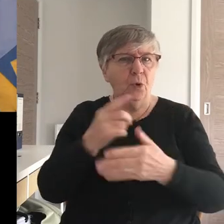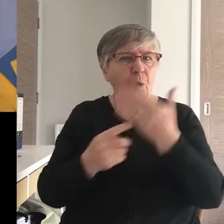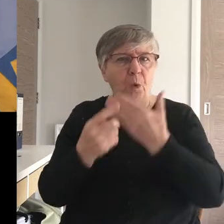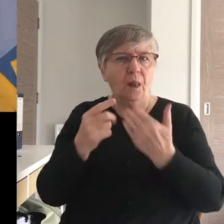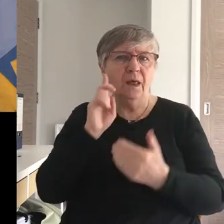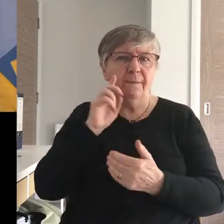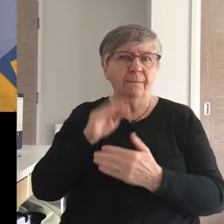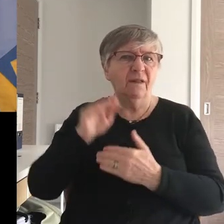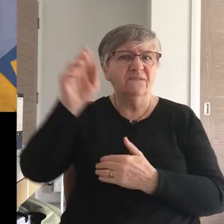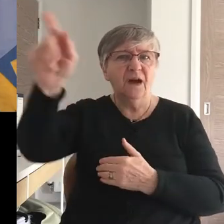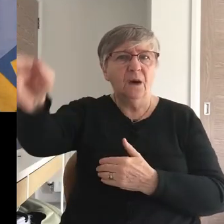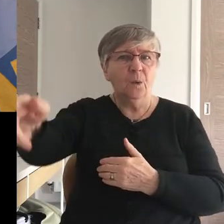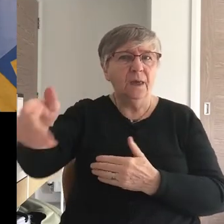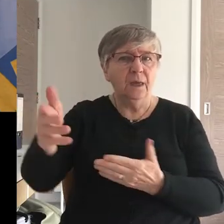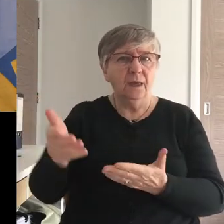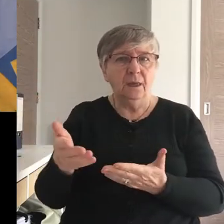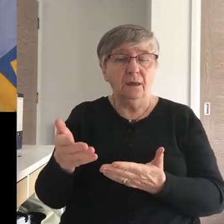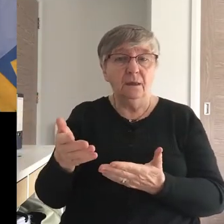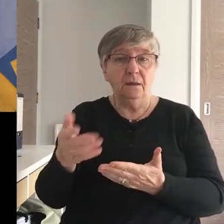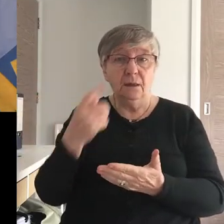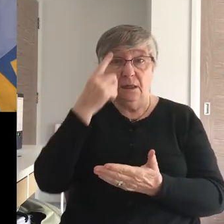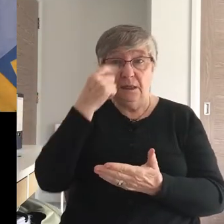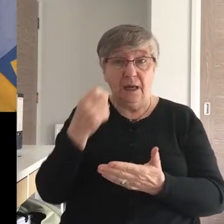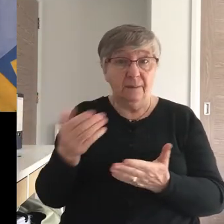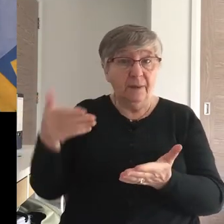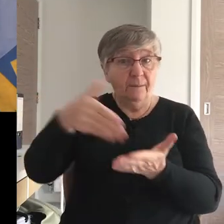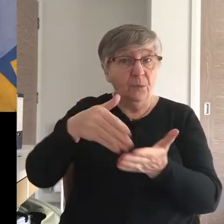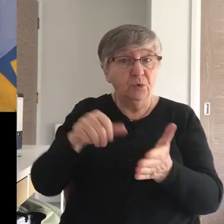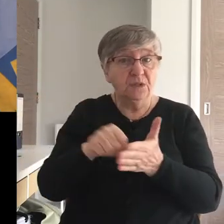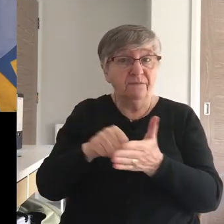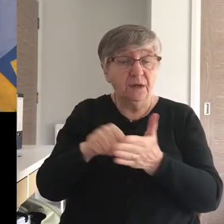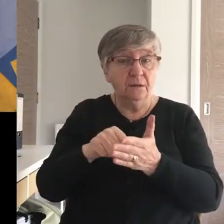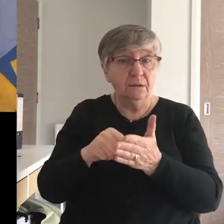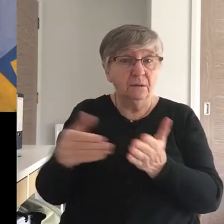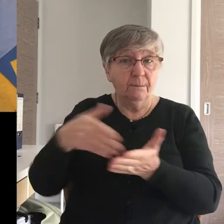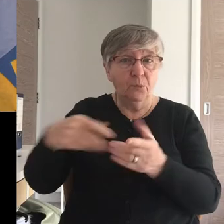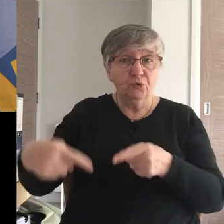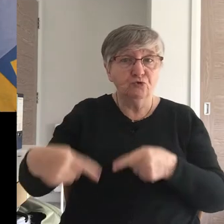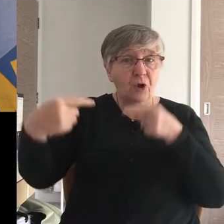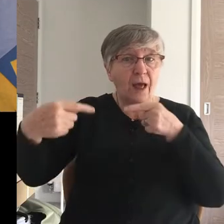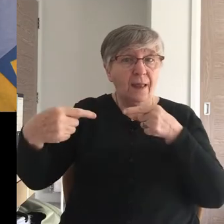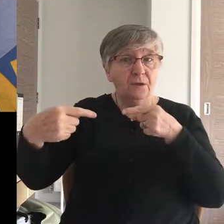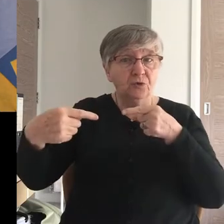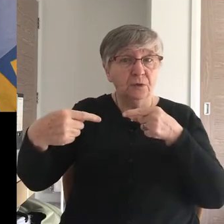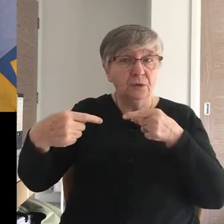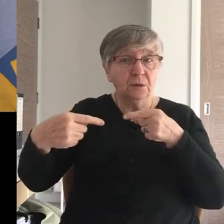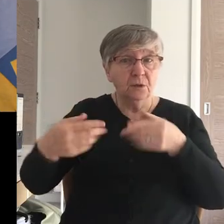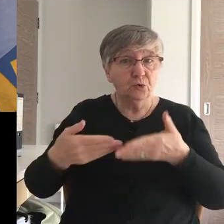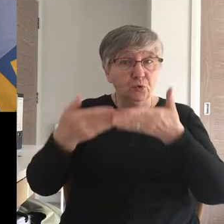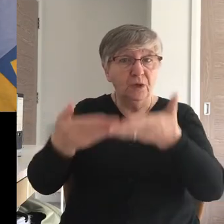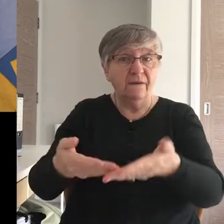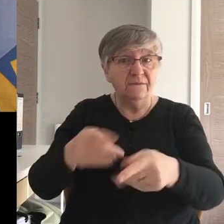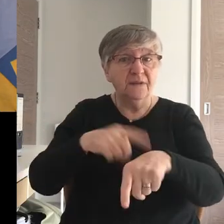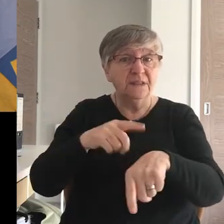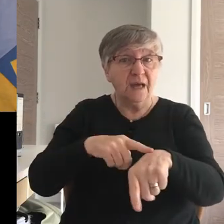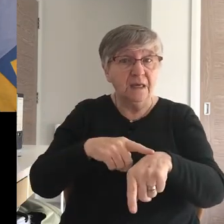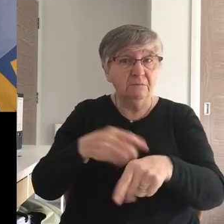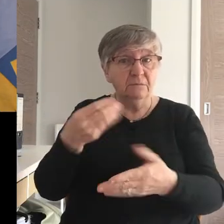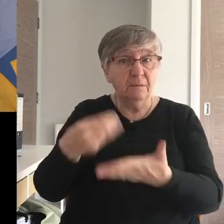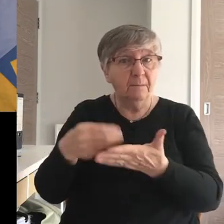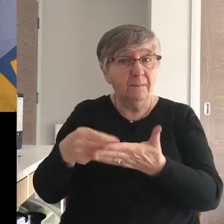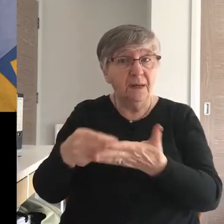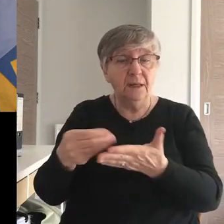away. It can be a lot harder and a lot more challenging to give our effort, our time, our